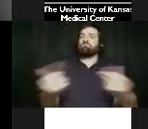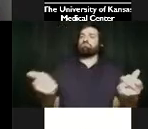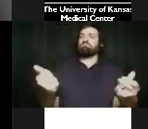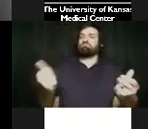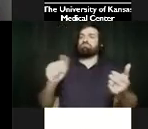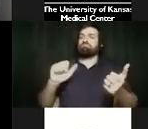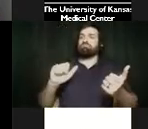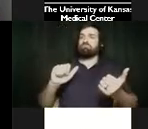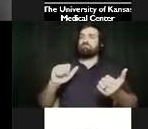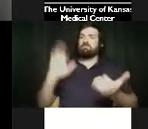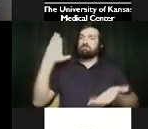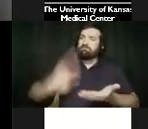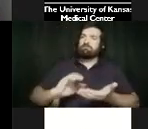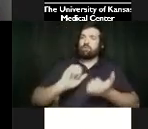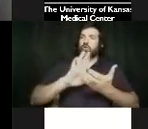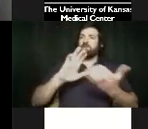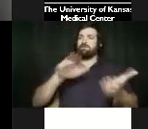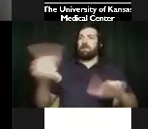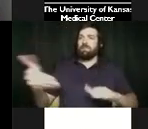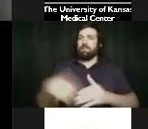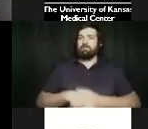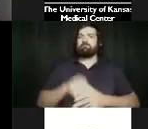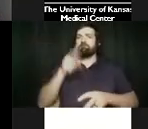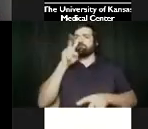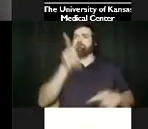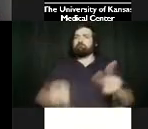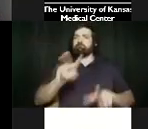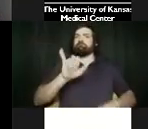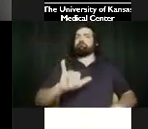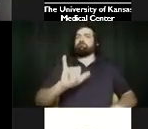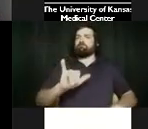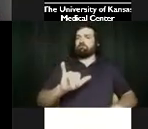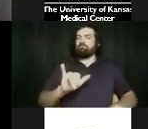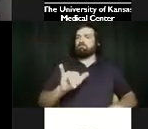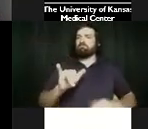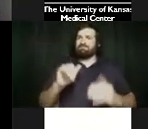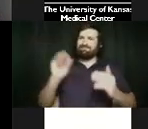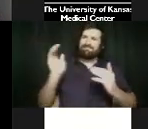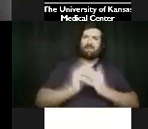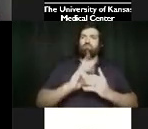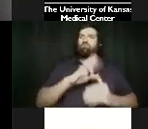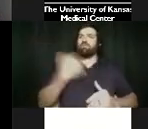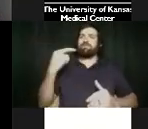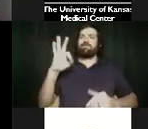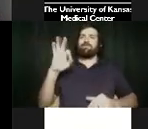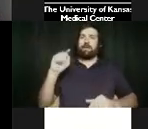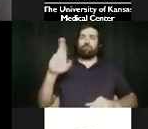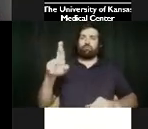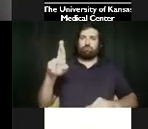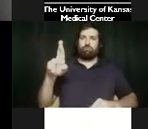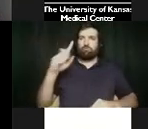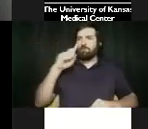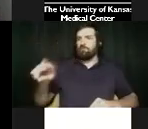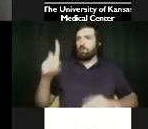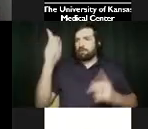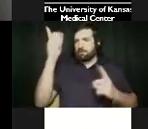of death. And so if you look at these and you say, wow, what are the leading risk factors for these diseases?